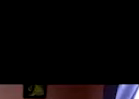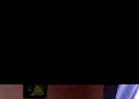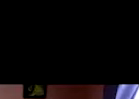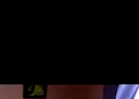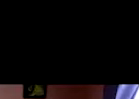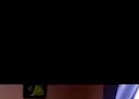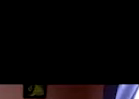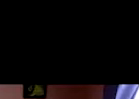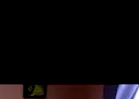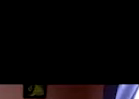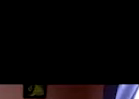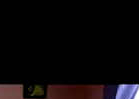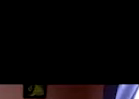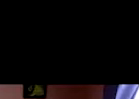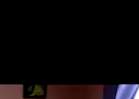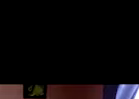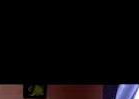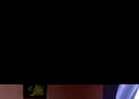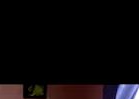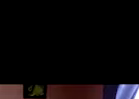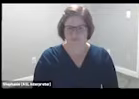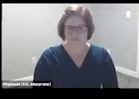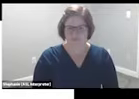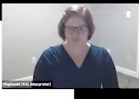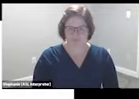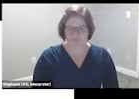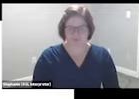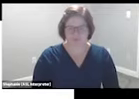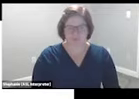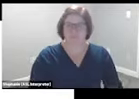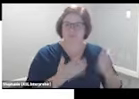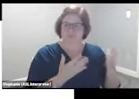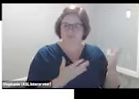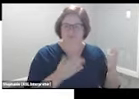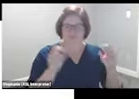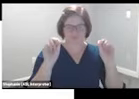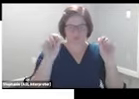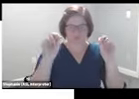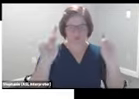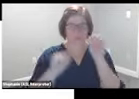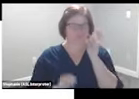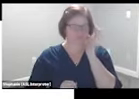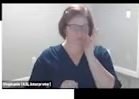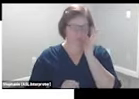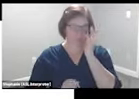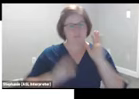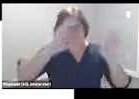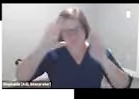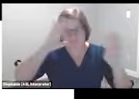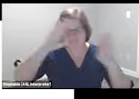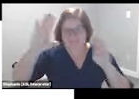everybody. I'm just sharing my screen. Okay, all right. So hello,